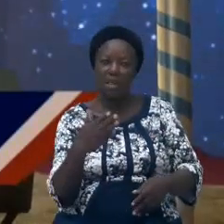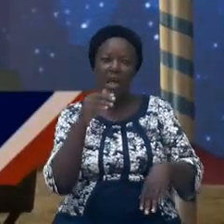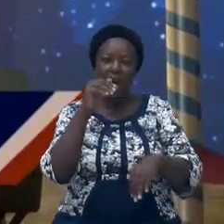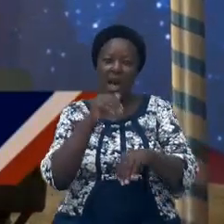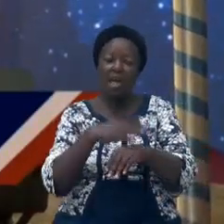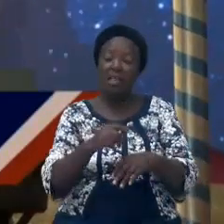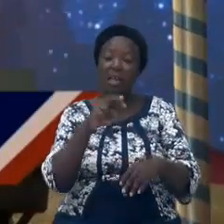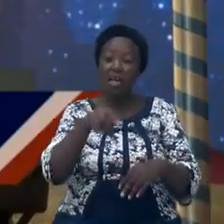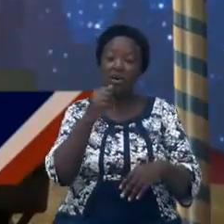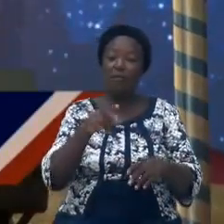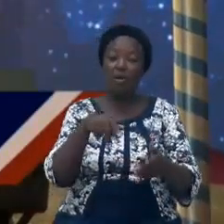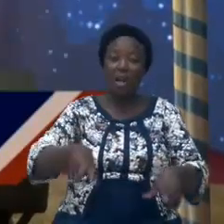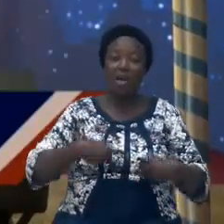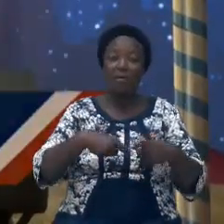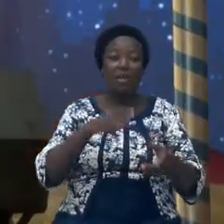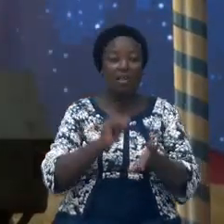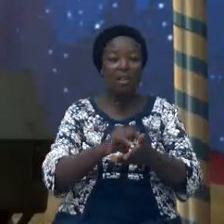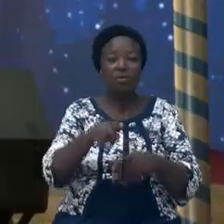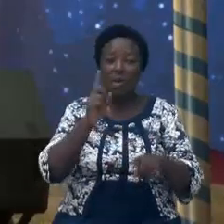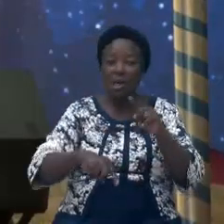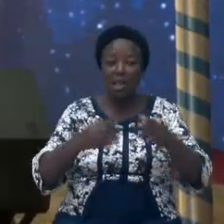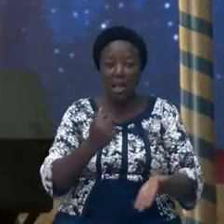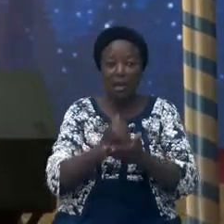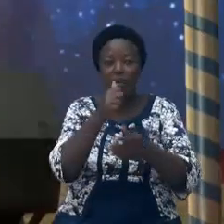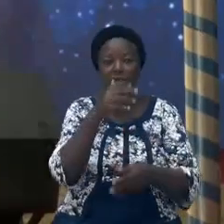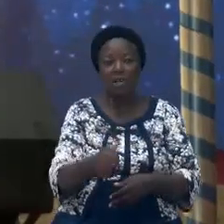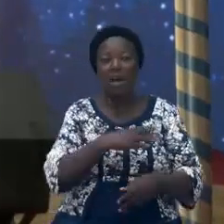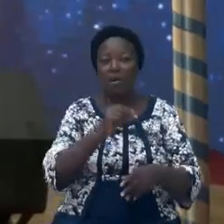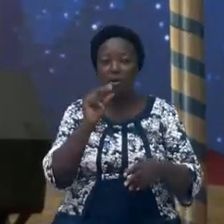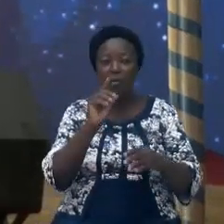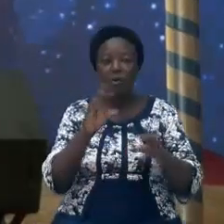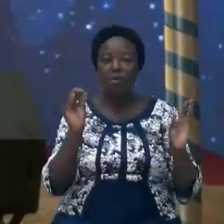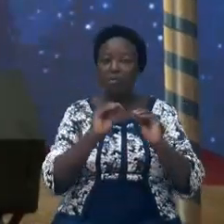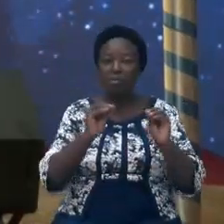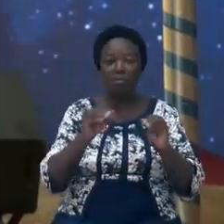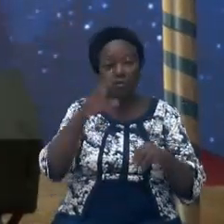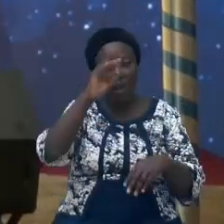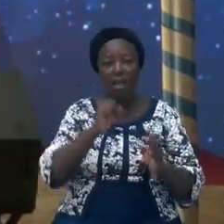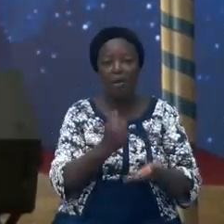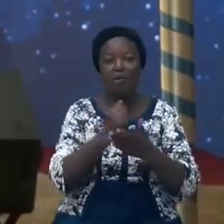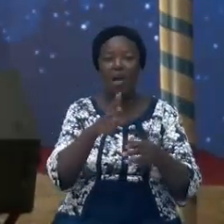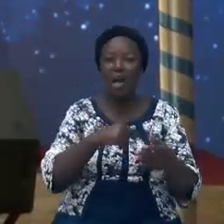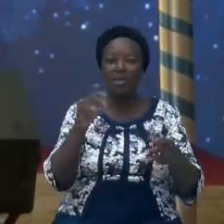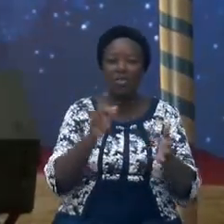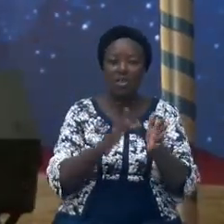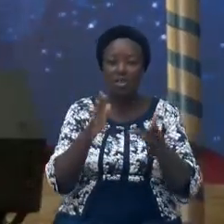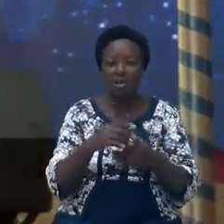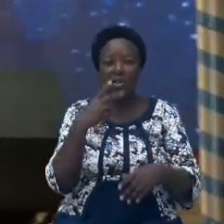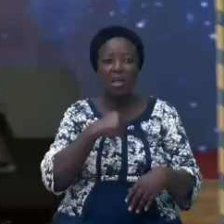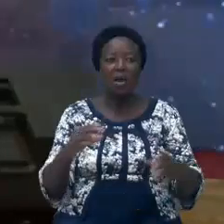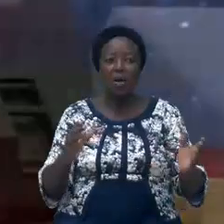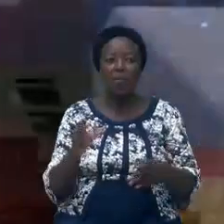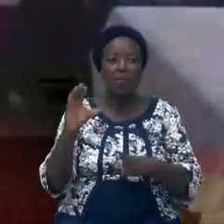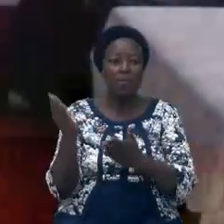it, that single thing and the need of your life that you couldn't help yourself and no man could help you.